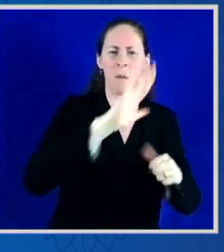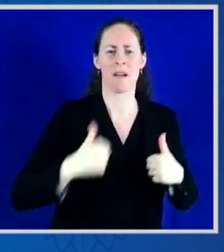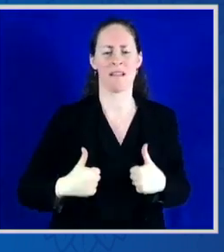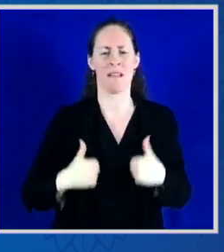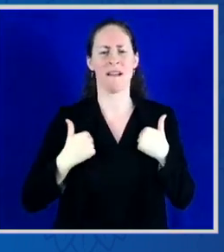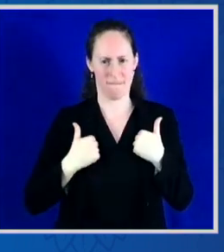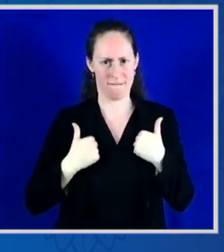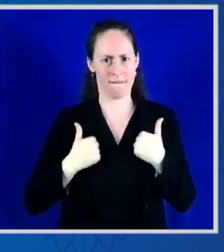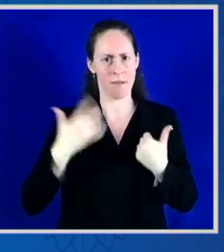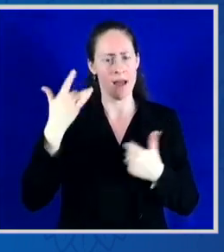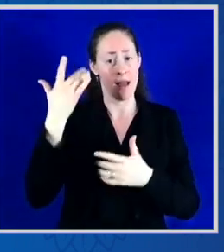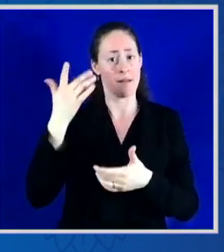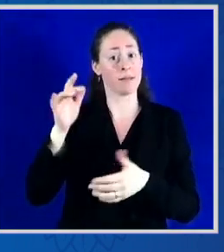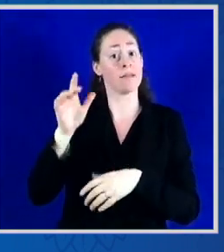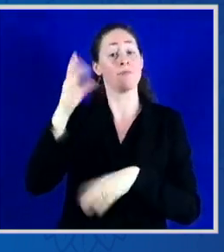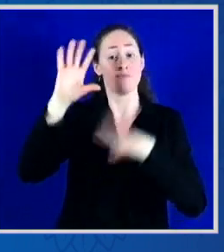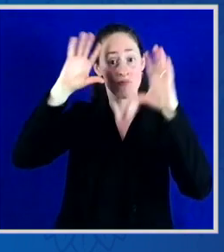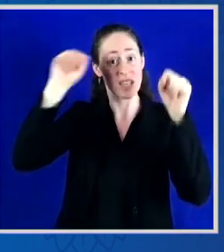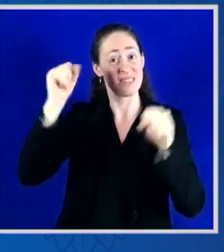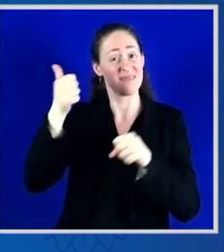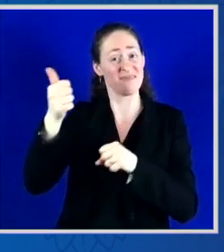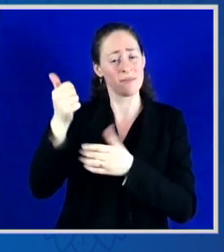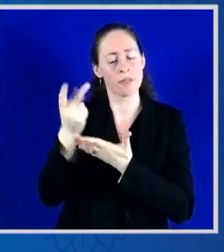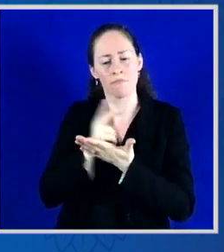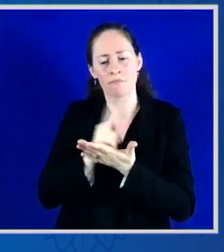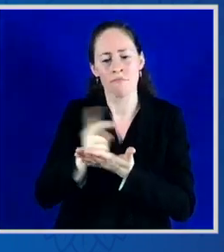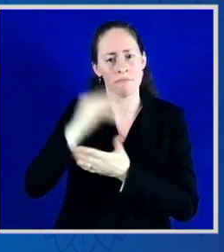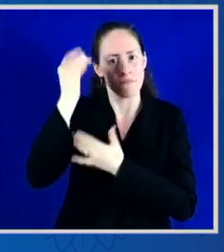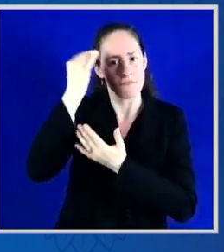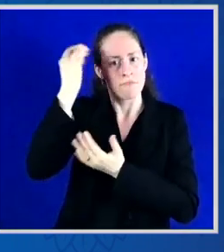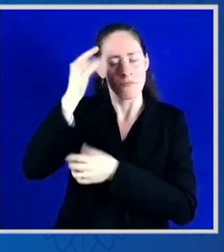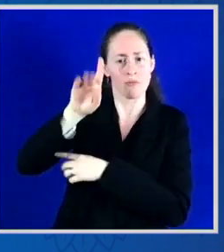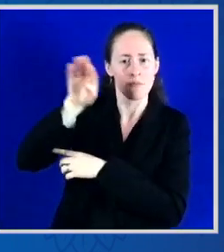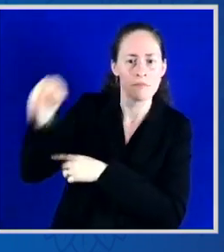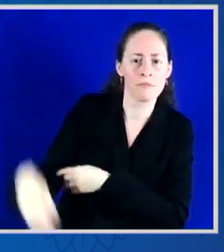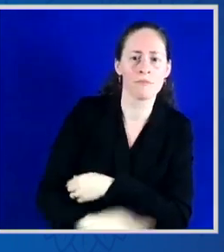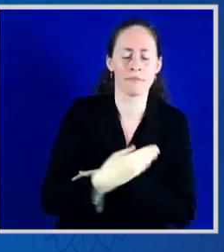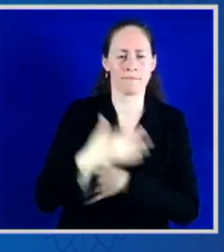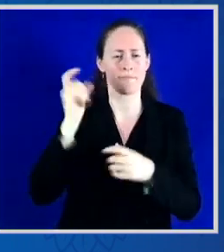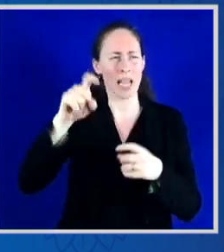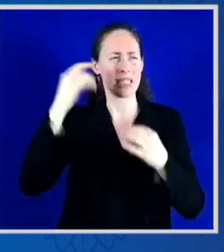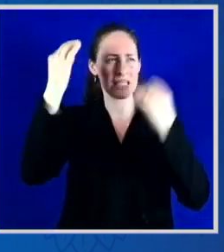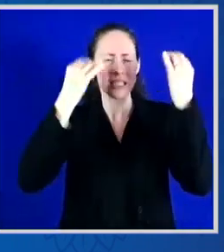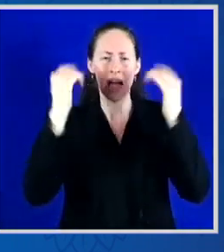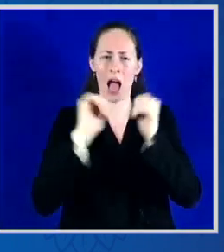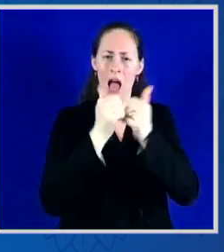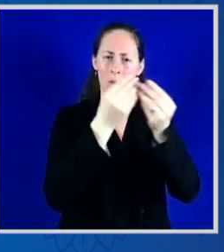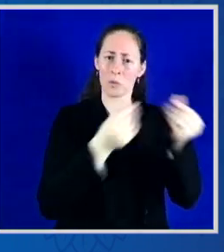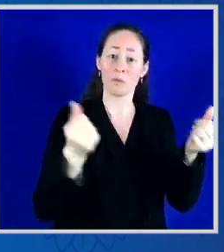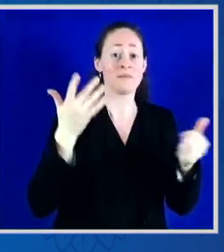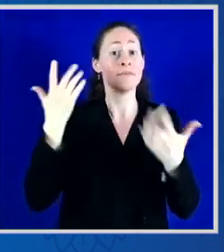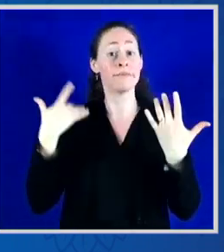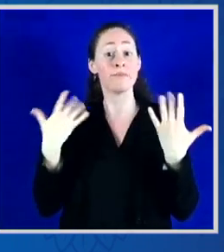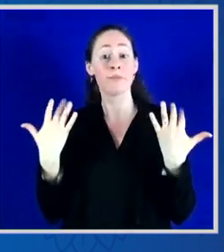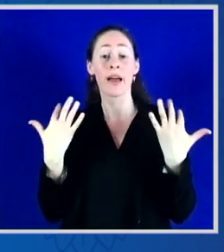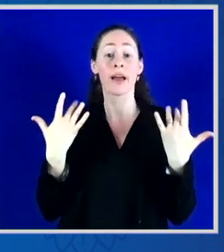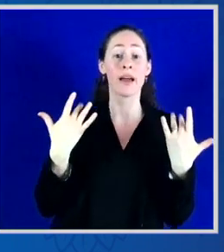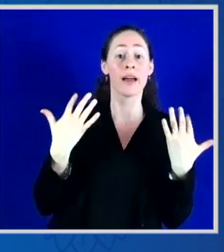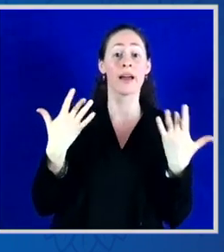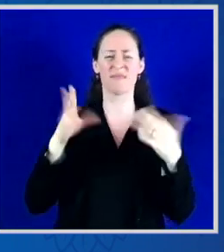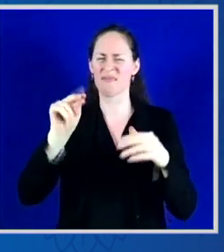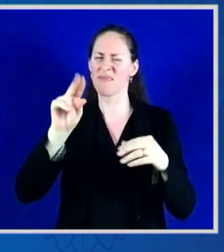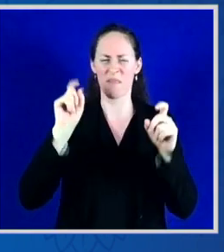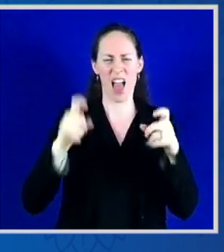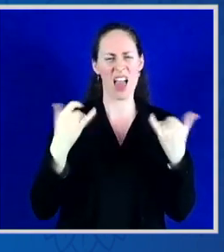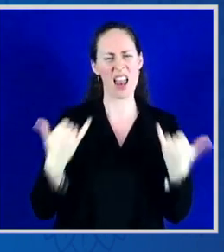knows that you're counting on him for real solutions and that you can't wait. Every day when he heads